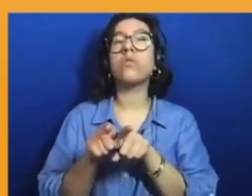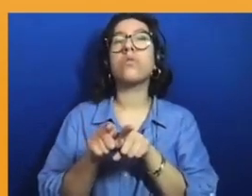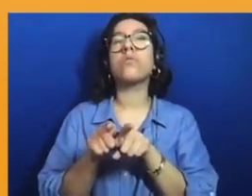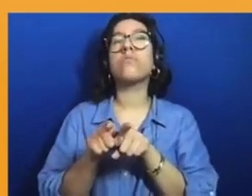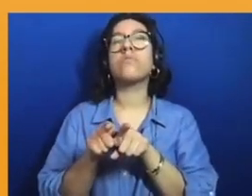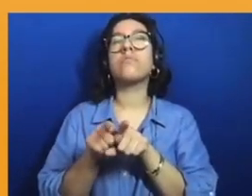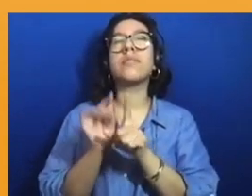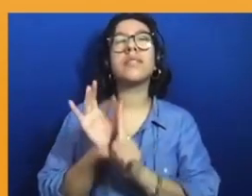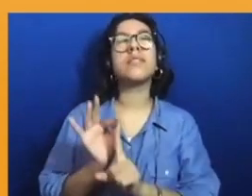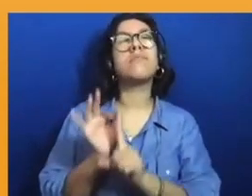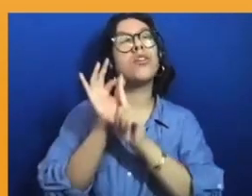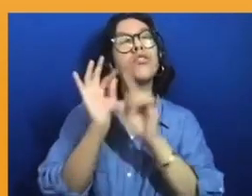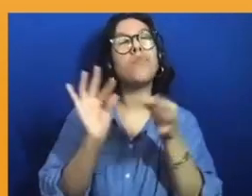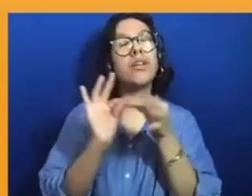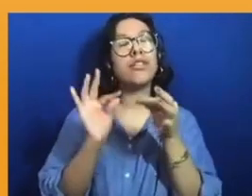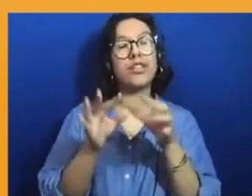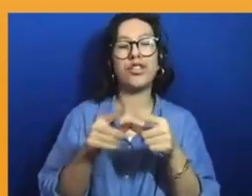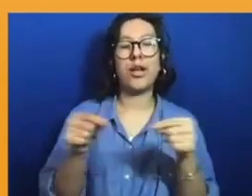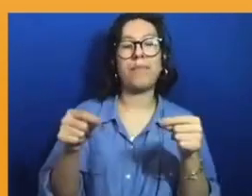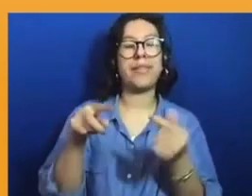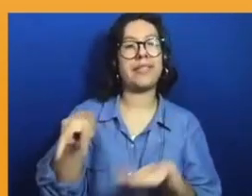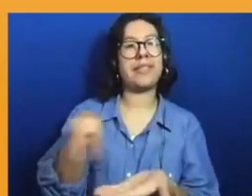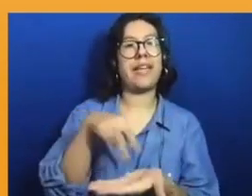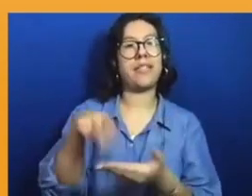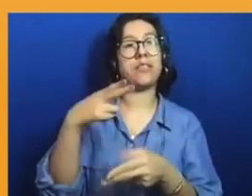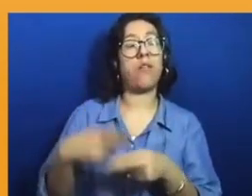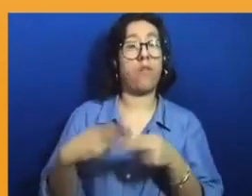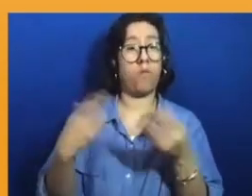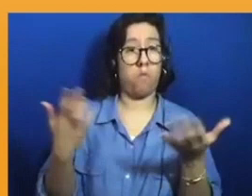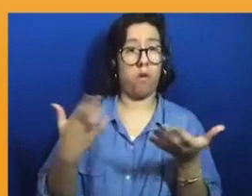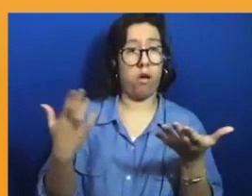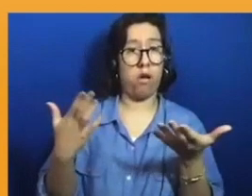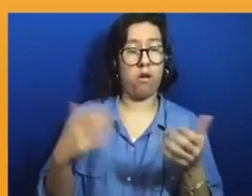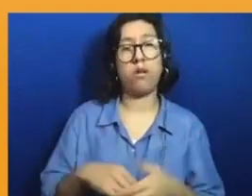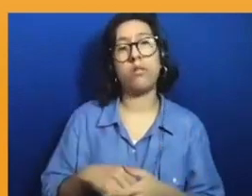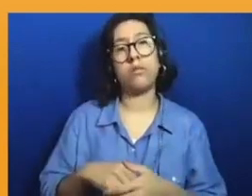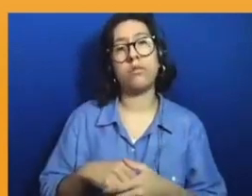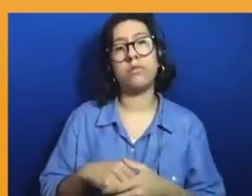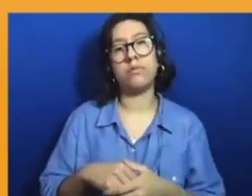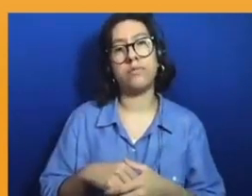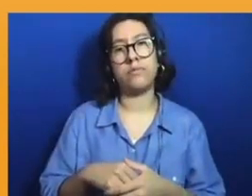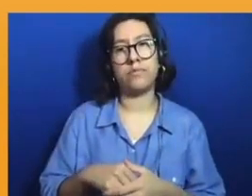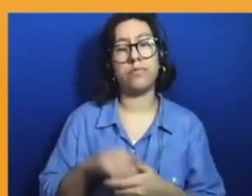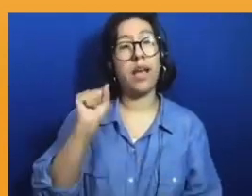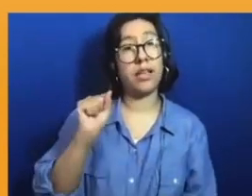special thing in Japanese dancing. It's called suodori,